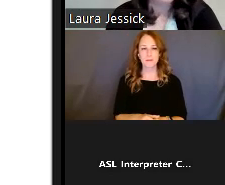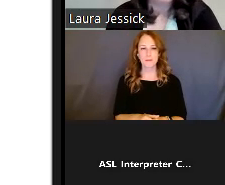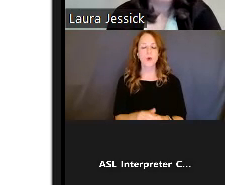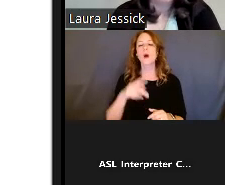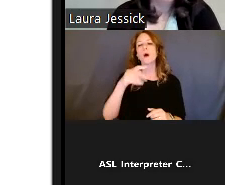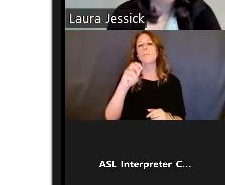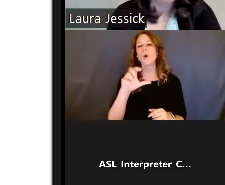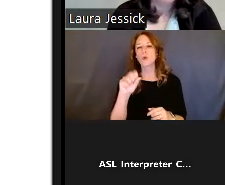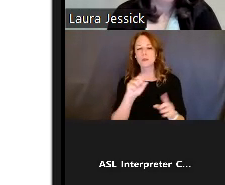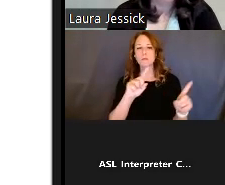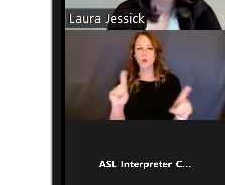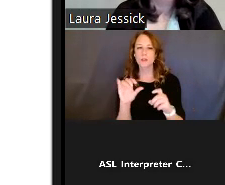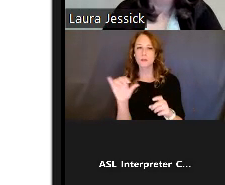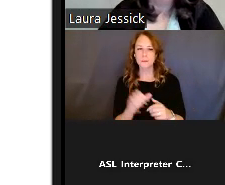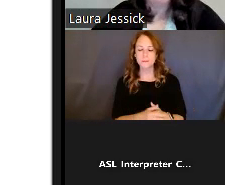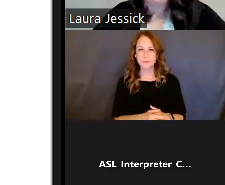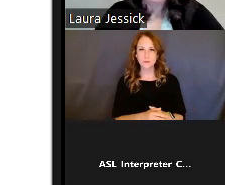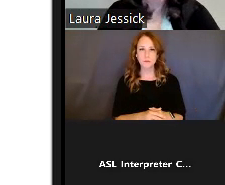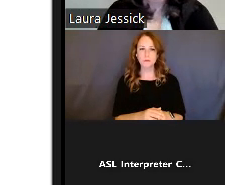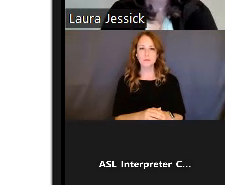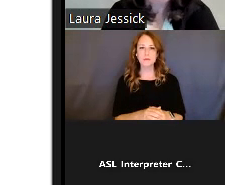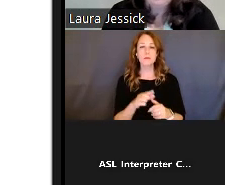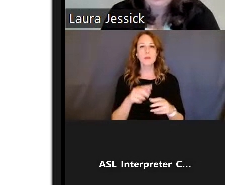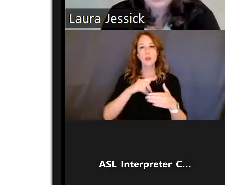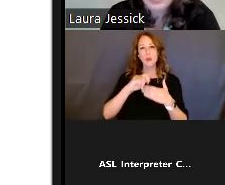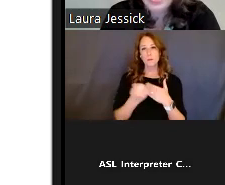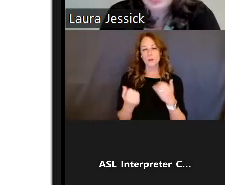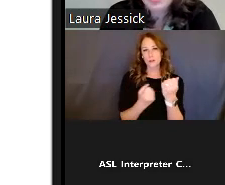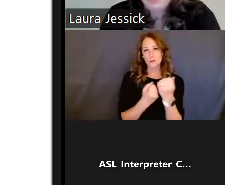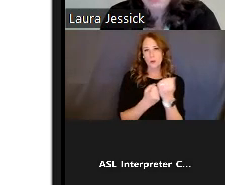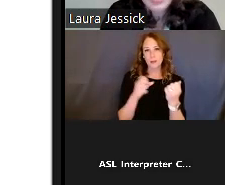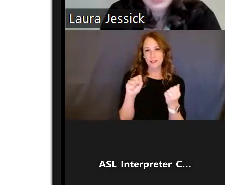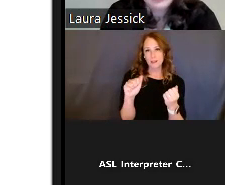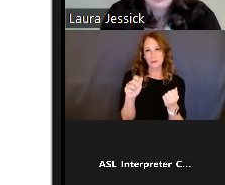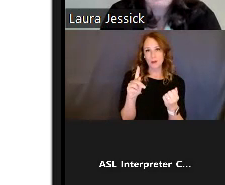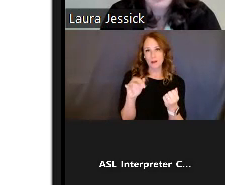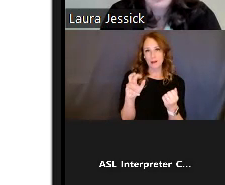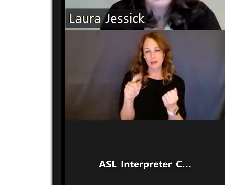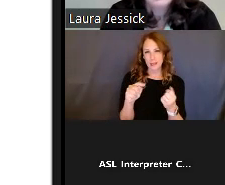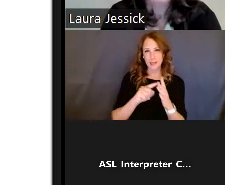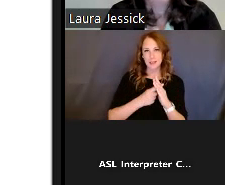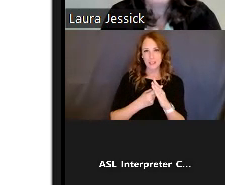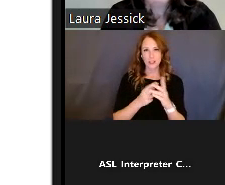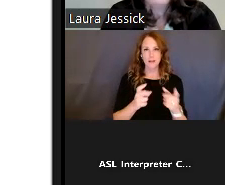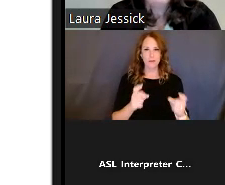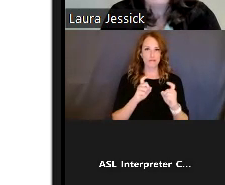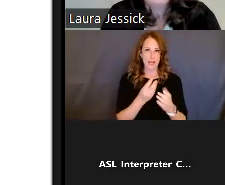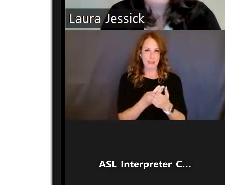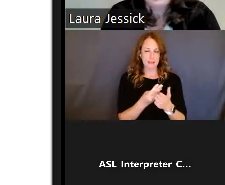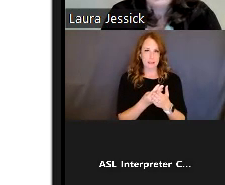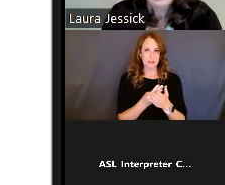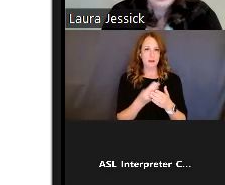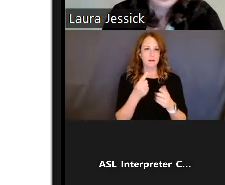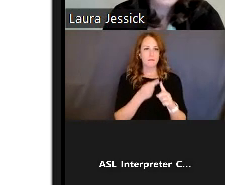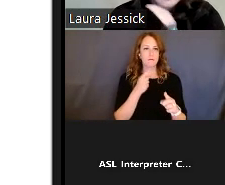So just to be clear, this project was supported by a Sexual Assault Kit Initiative grant that is provided by the